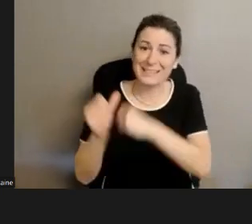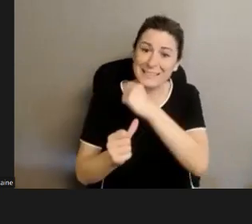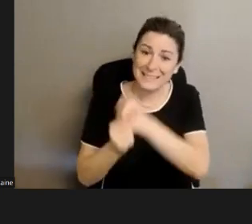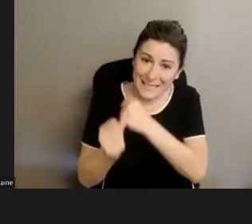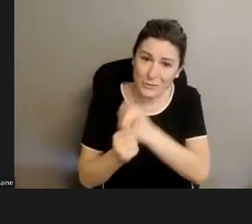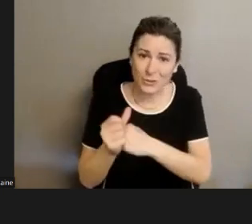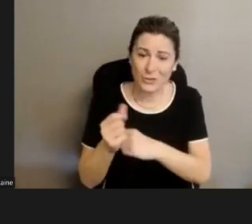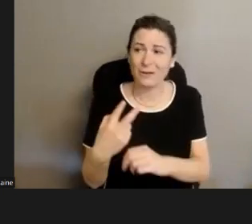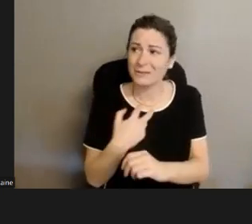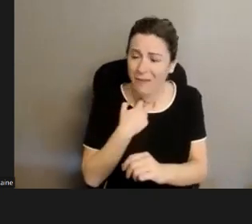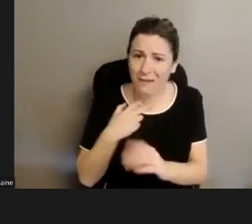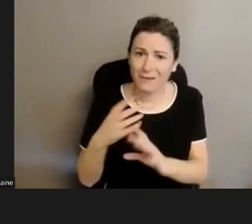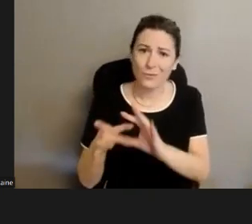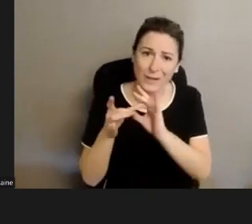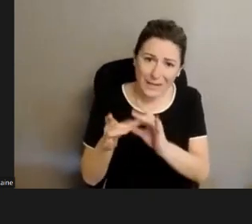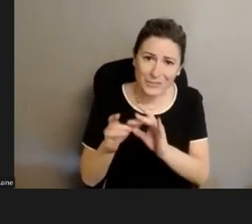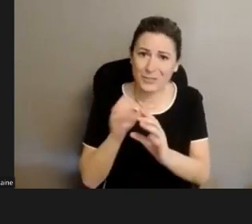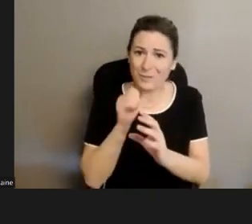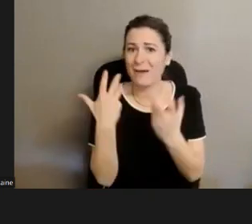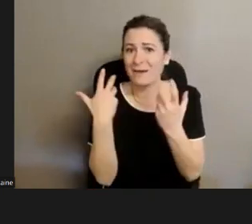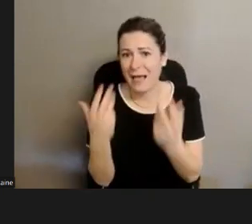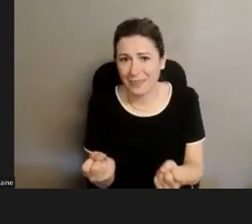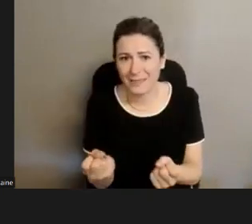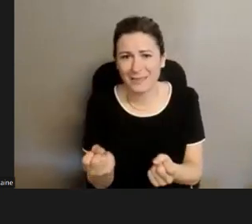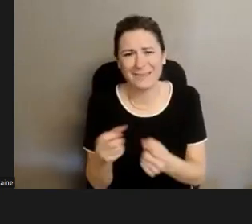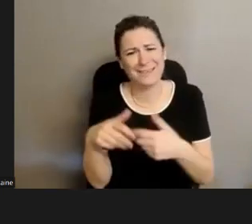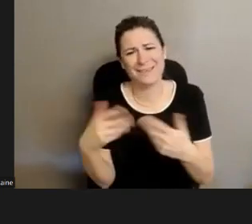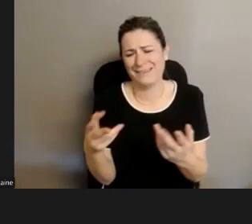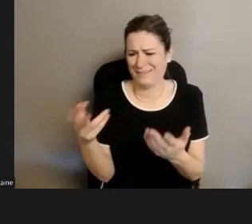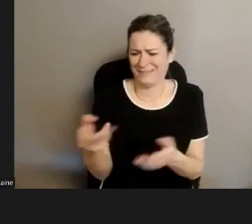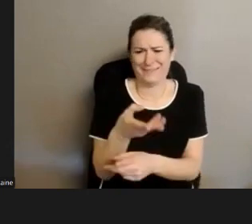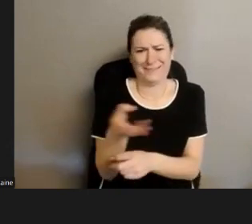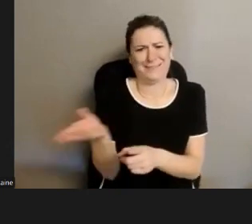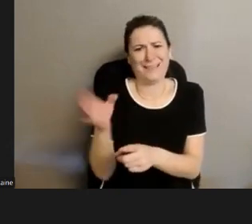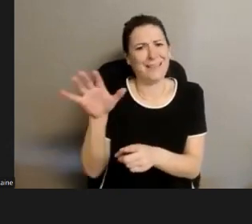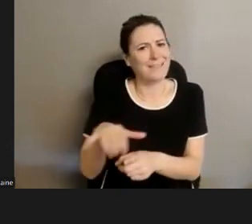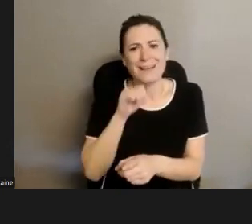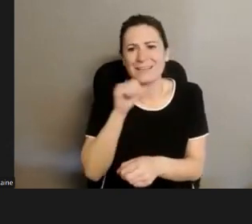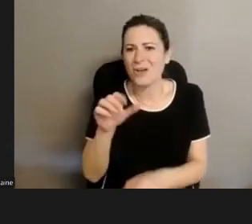really doesn't allow people to live with dignity and autonomy.